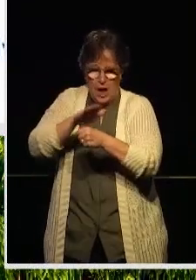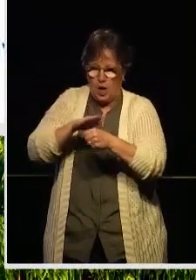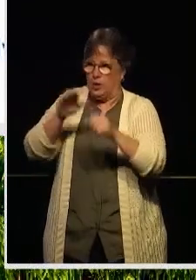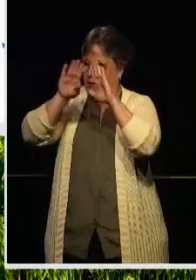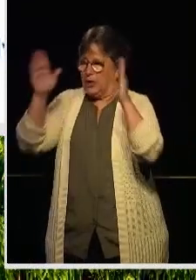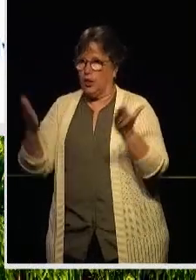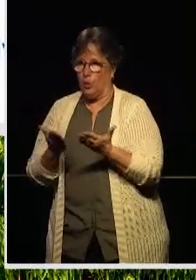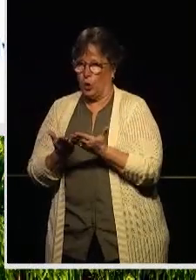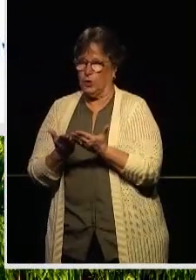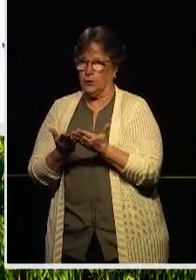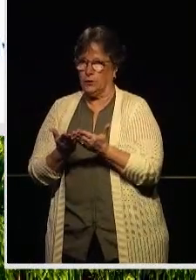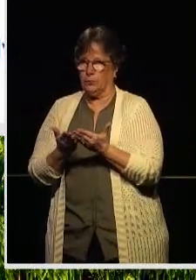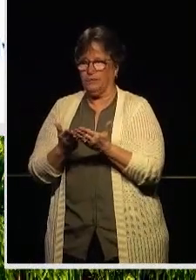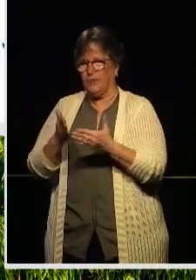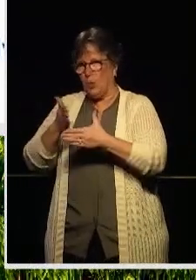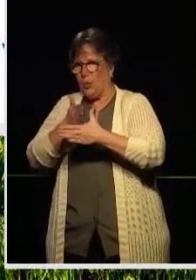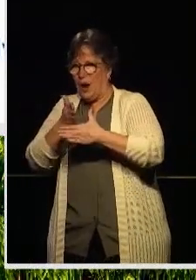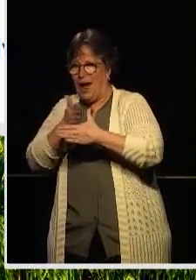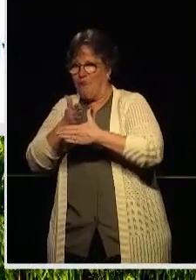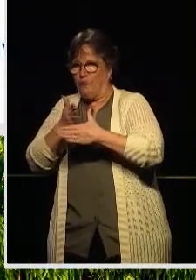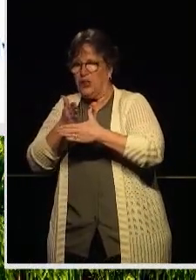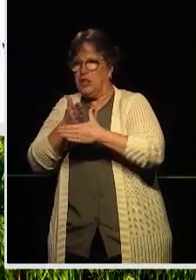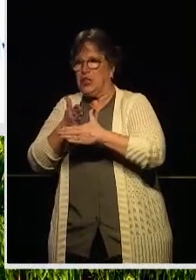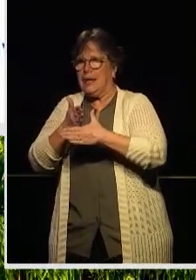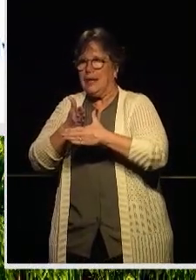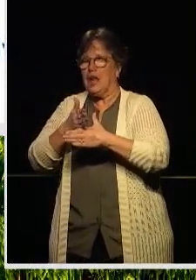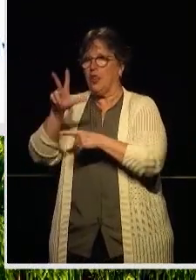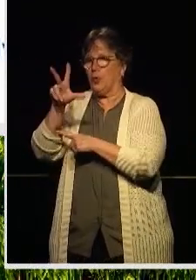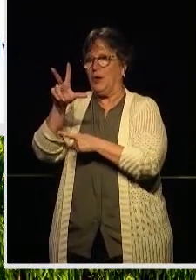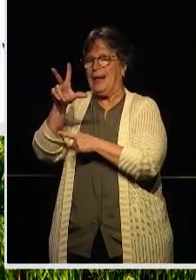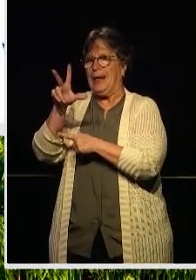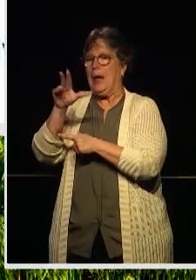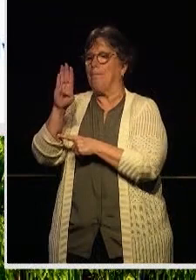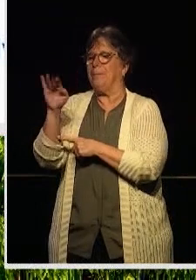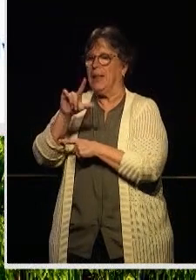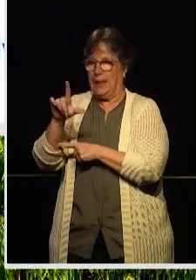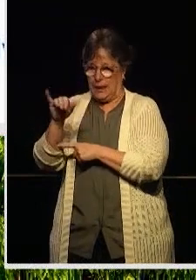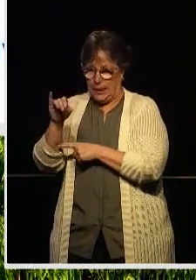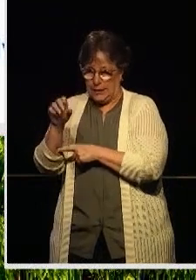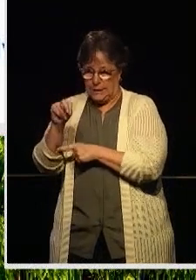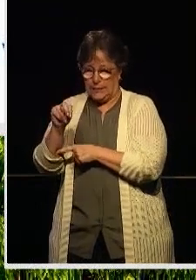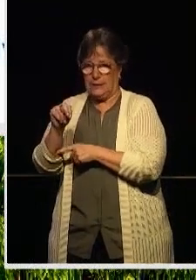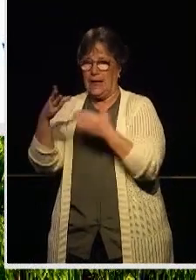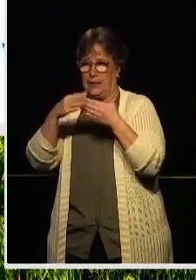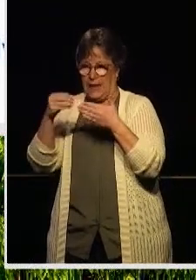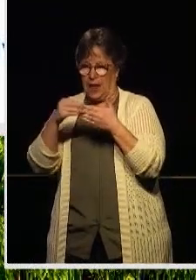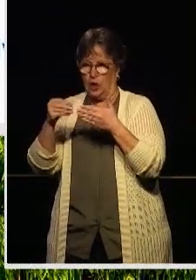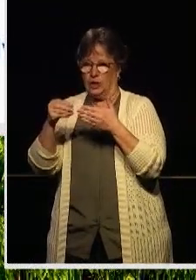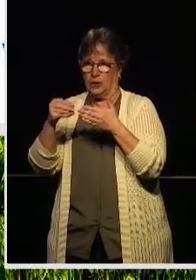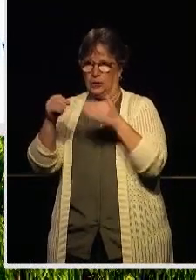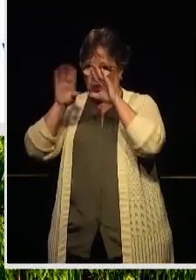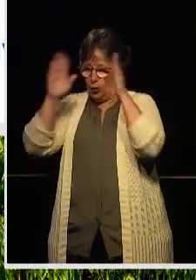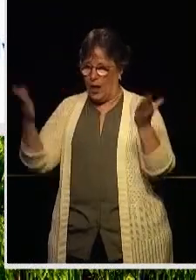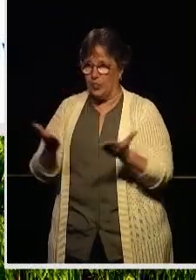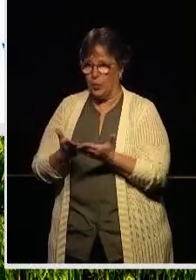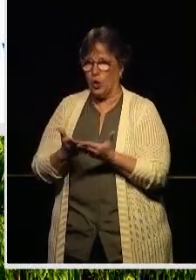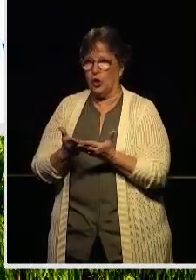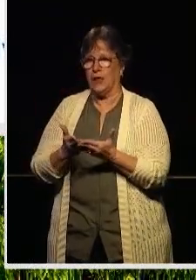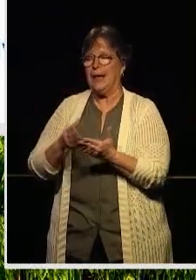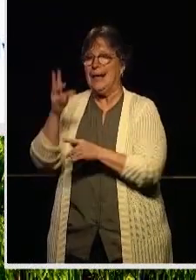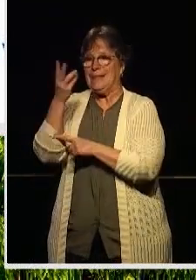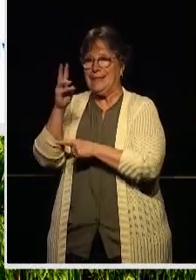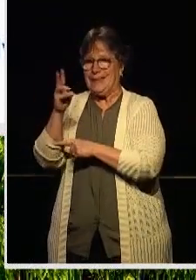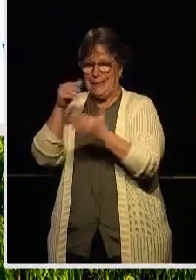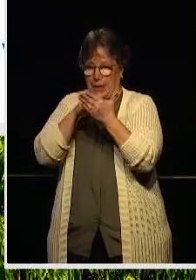we're addressing a total dairy market size of $3 billion globally. India is home to 16 million farmers and